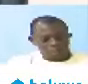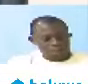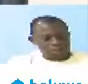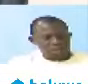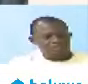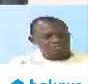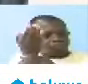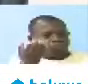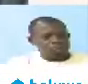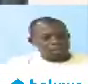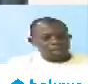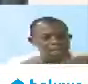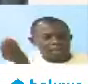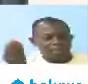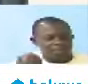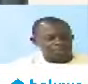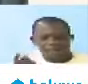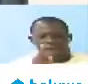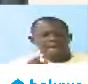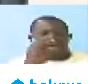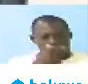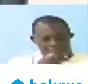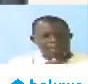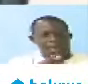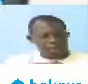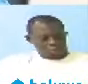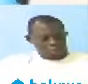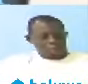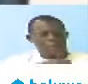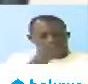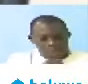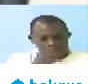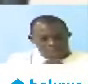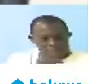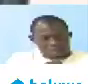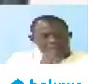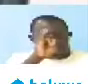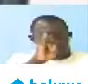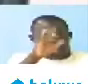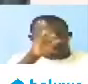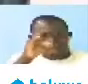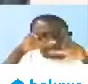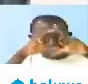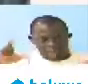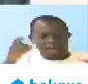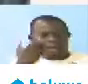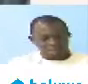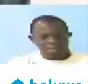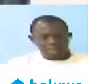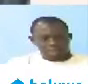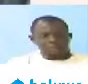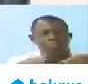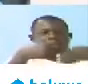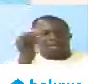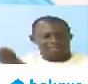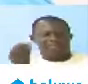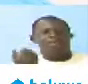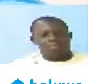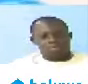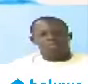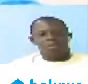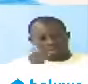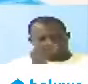le ka di bari han Senegal fana be wala nyama. Senegal ID card fana be wala nyama. I think the point is still missed. Han akamem fo sai